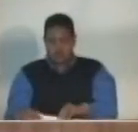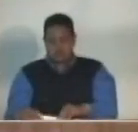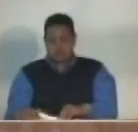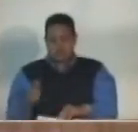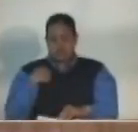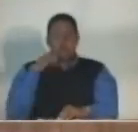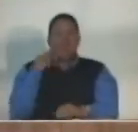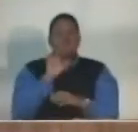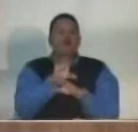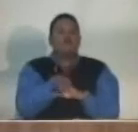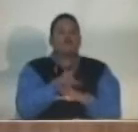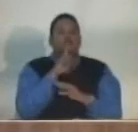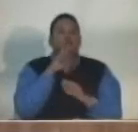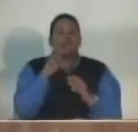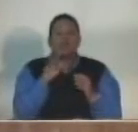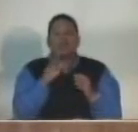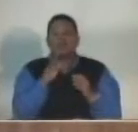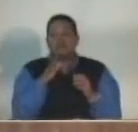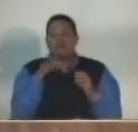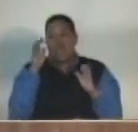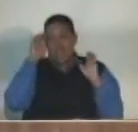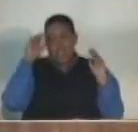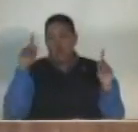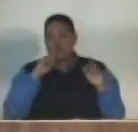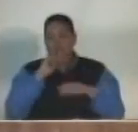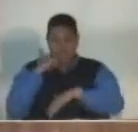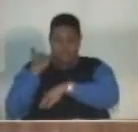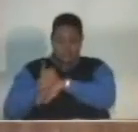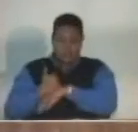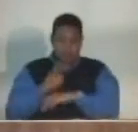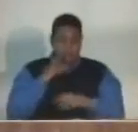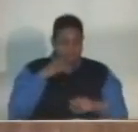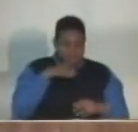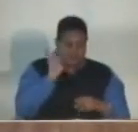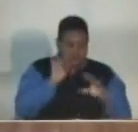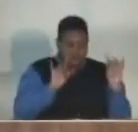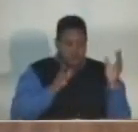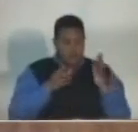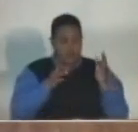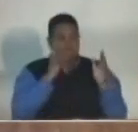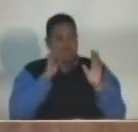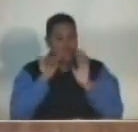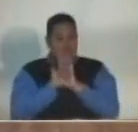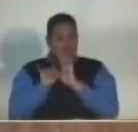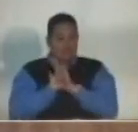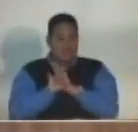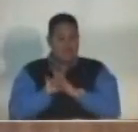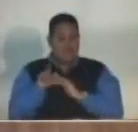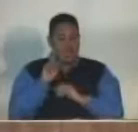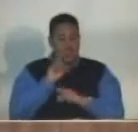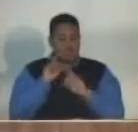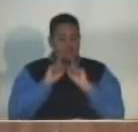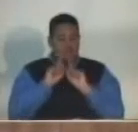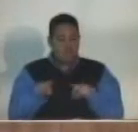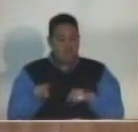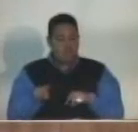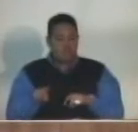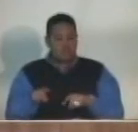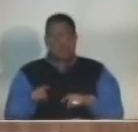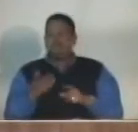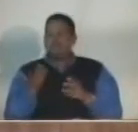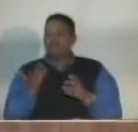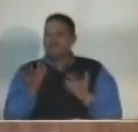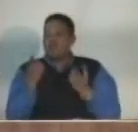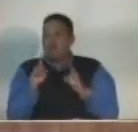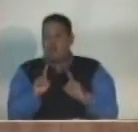enforce compulsory education and establish tracking mechanisms for identifying and reporting instances of truancy.